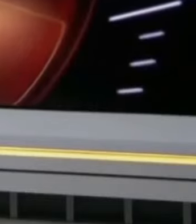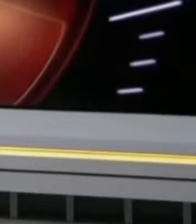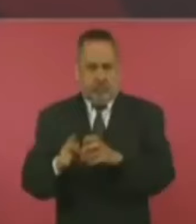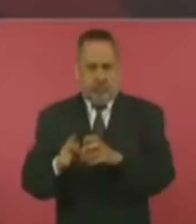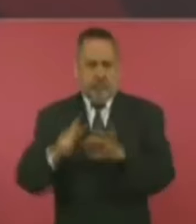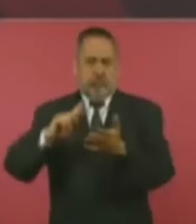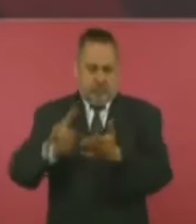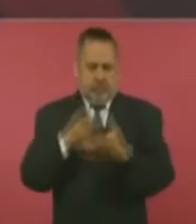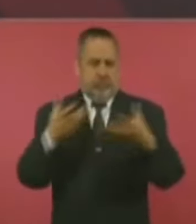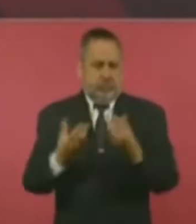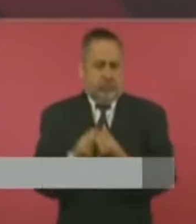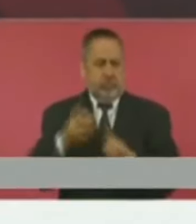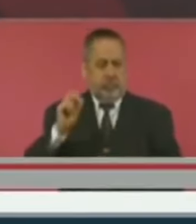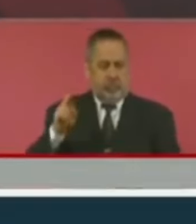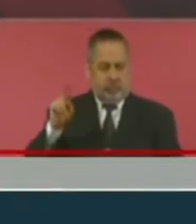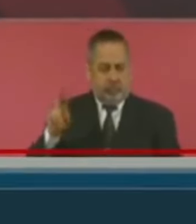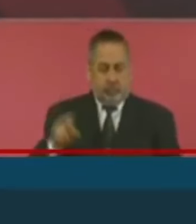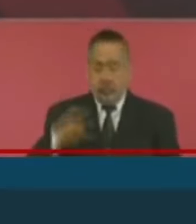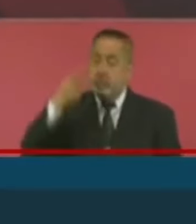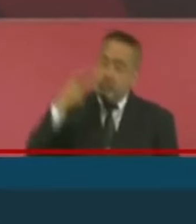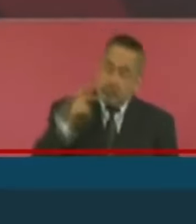law.